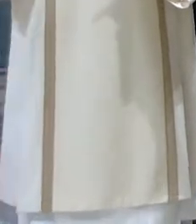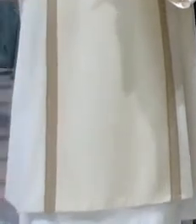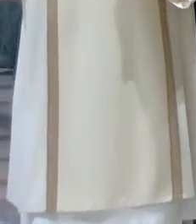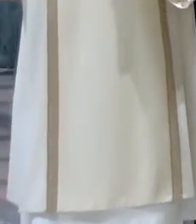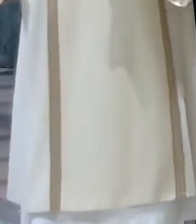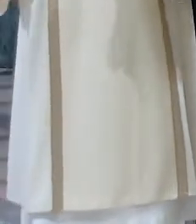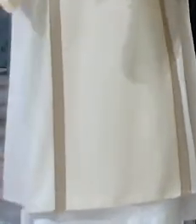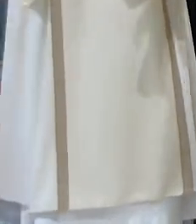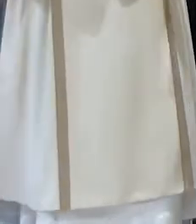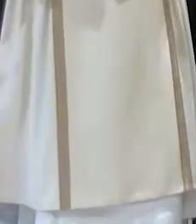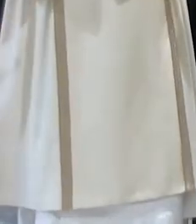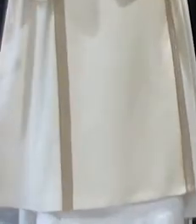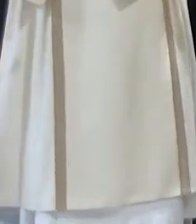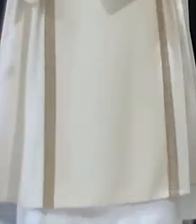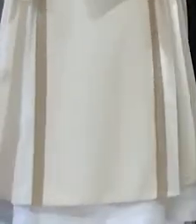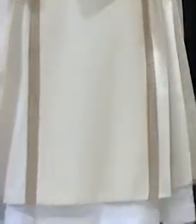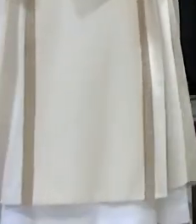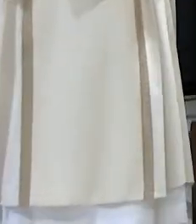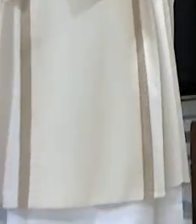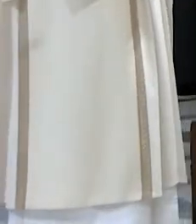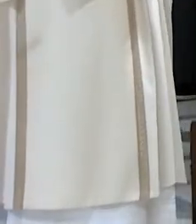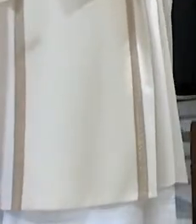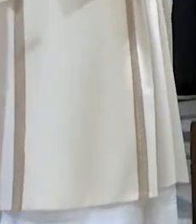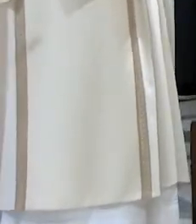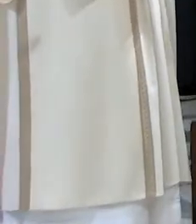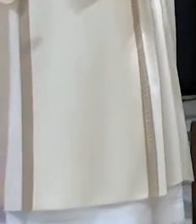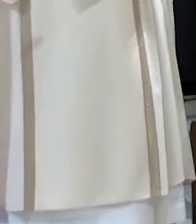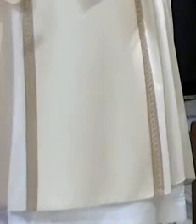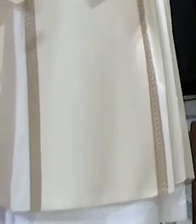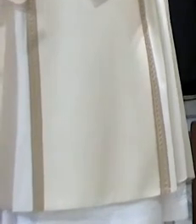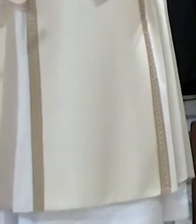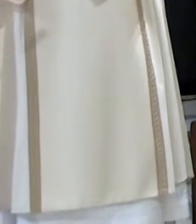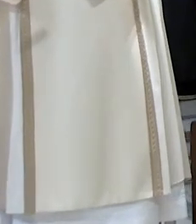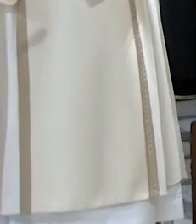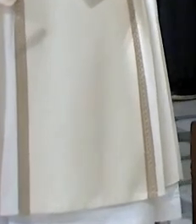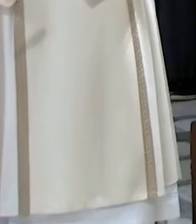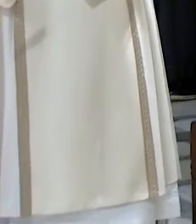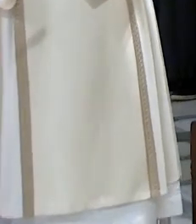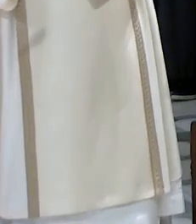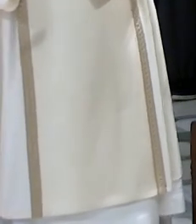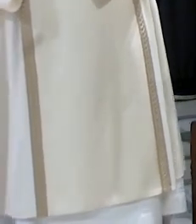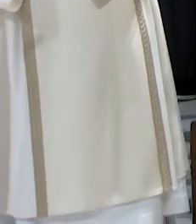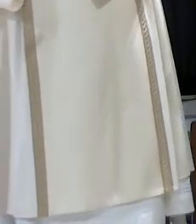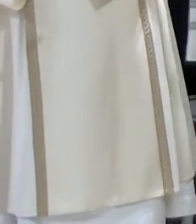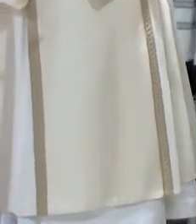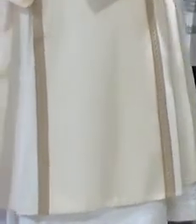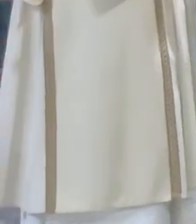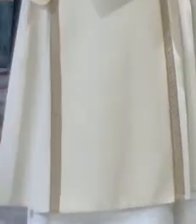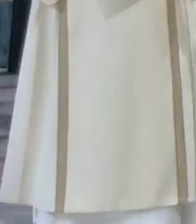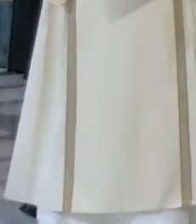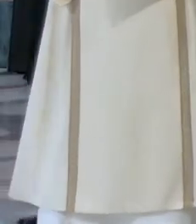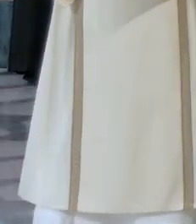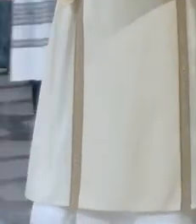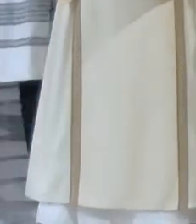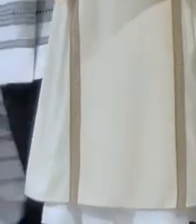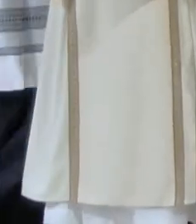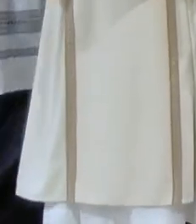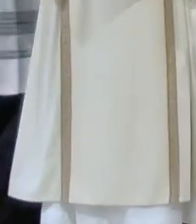Holy Spirit. Amen. Go in peace, glorifying the Lord by your life.